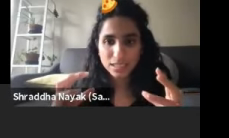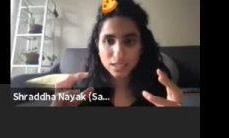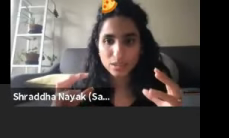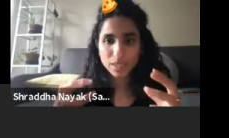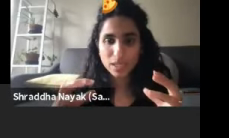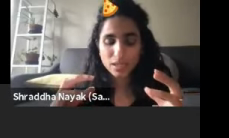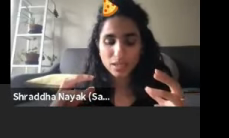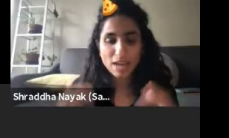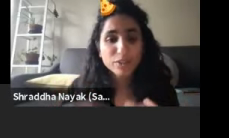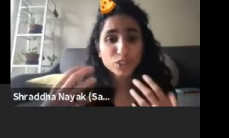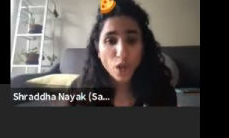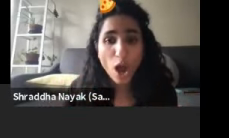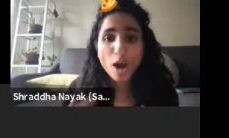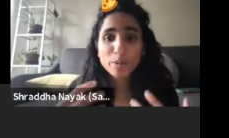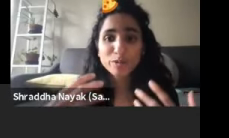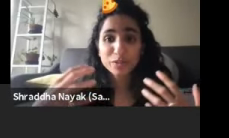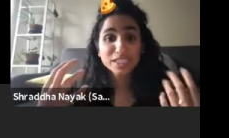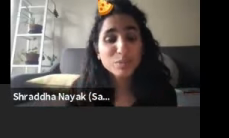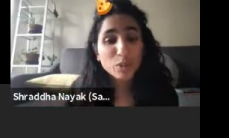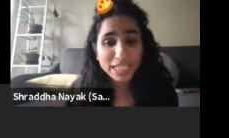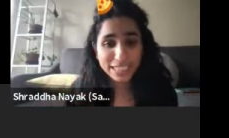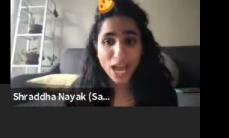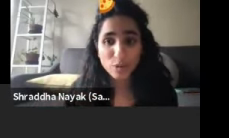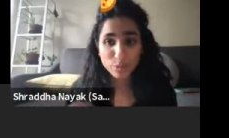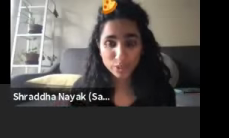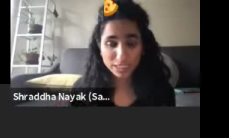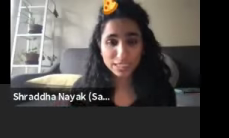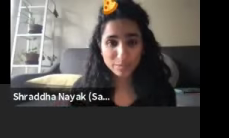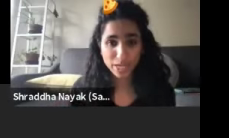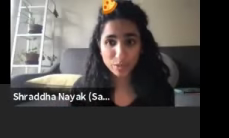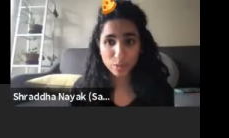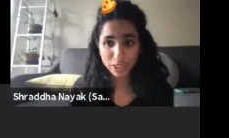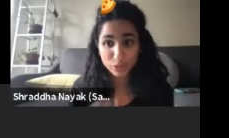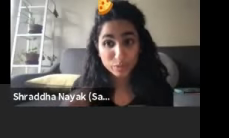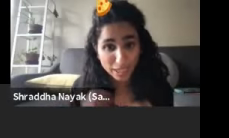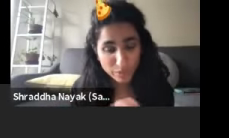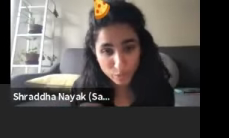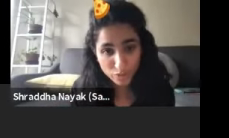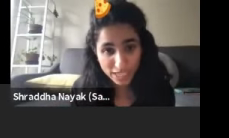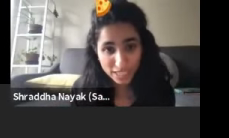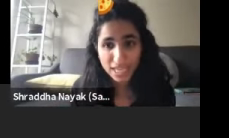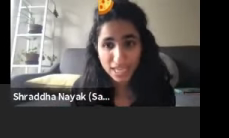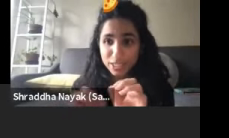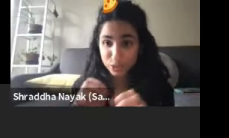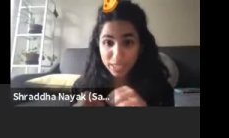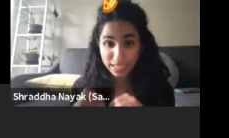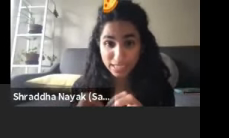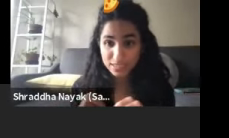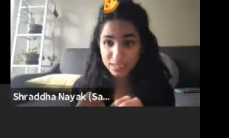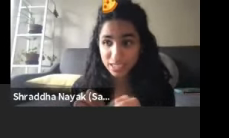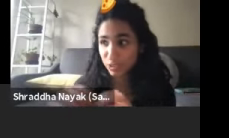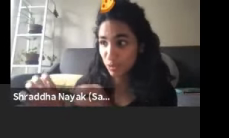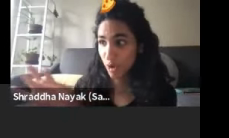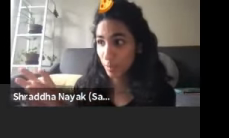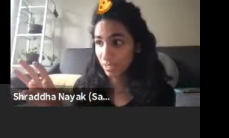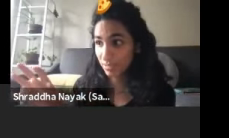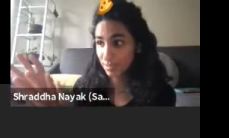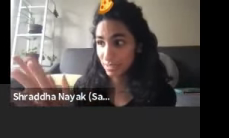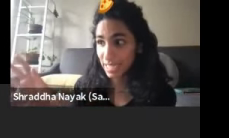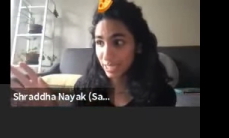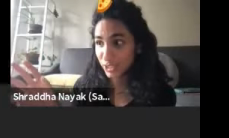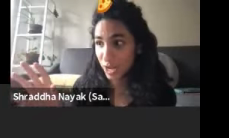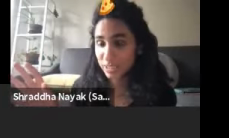scientists have this job of simulating how proteins and biomolecules might be moving and doing things like, you know,